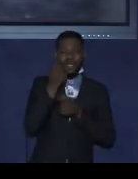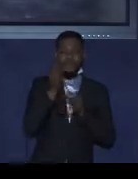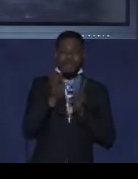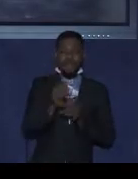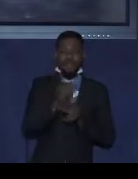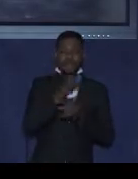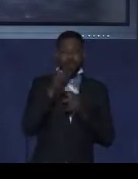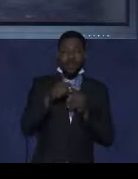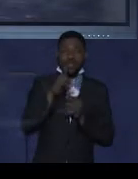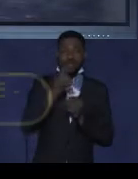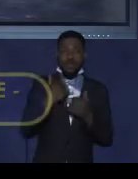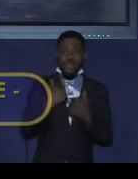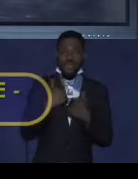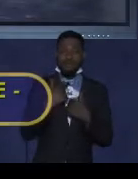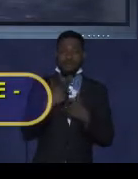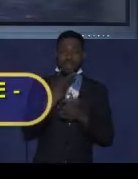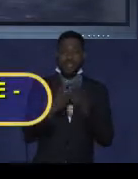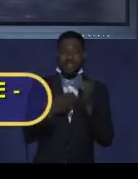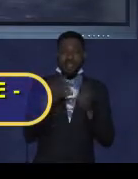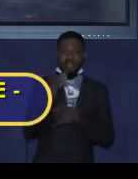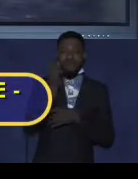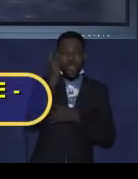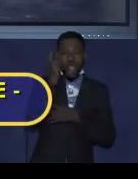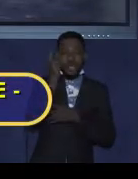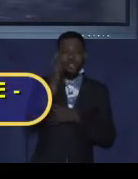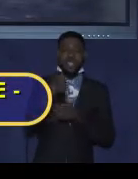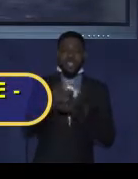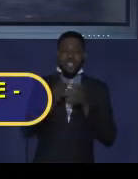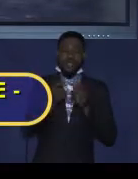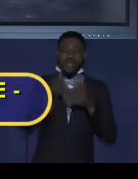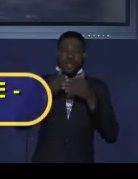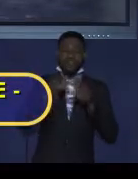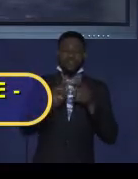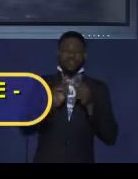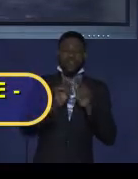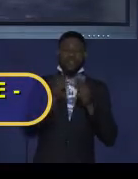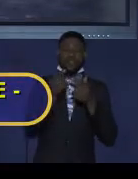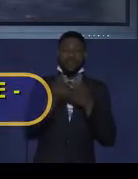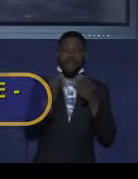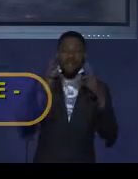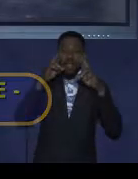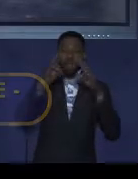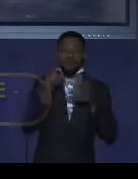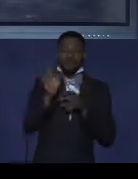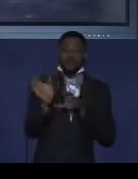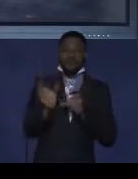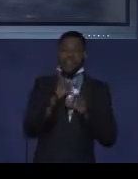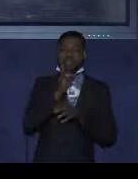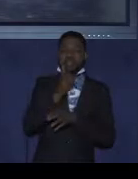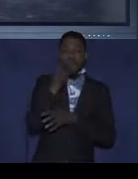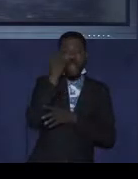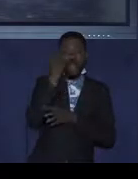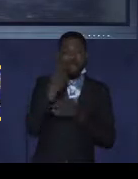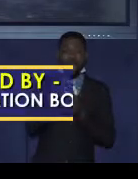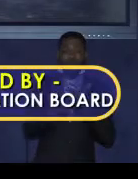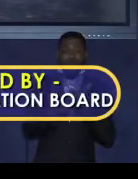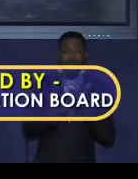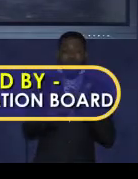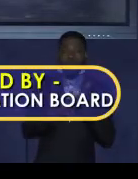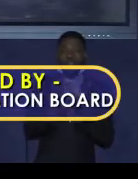person. So when you have lack of understanding, so it could lead to group conflict. You do not understand